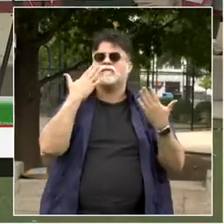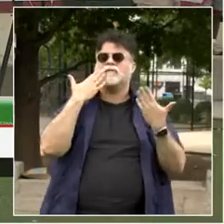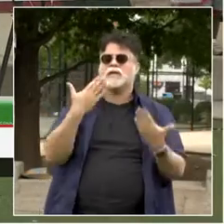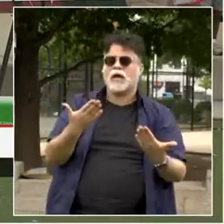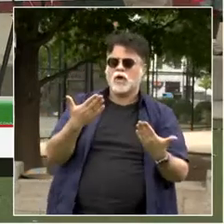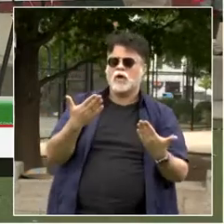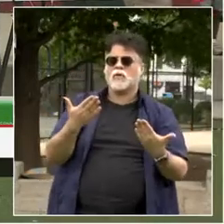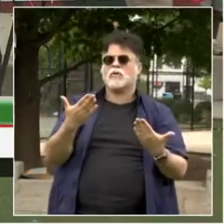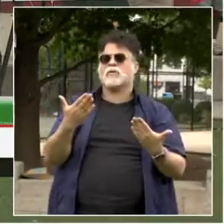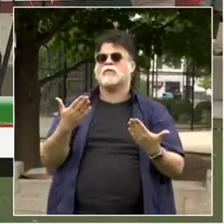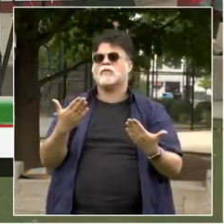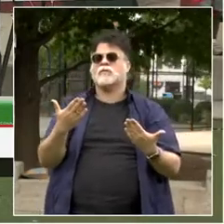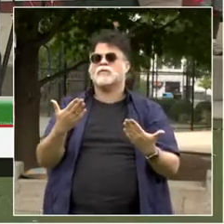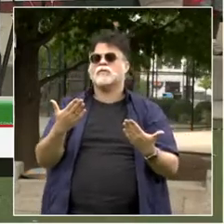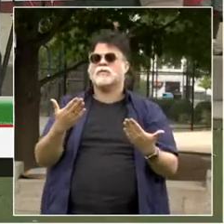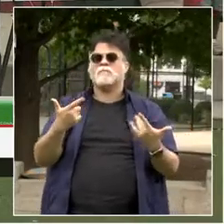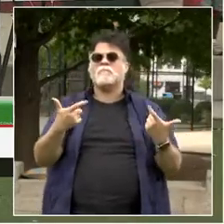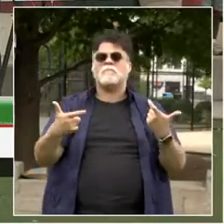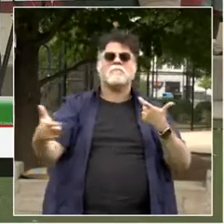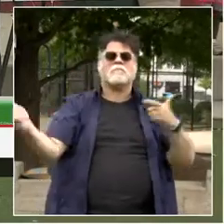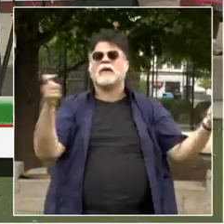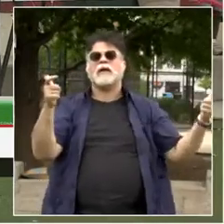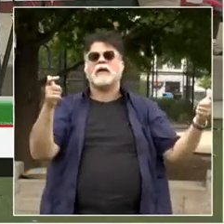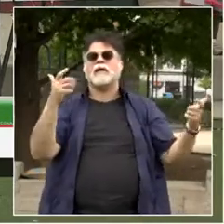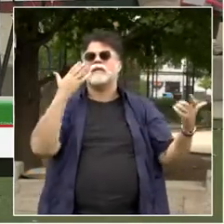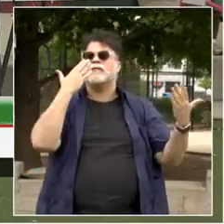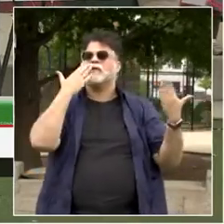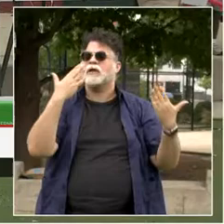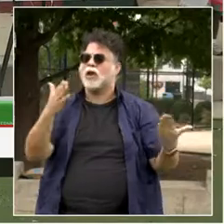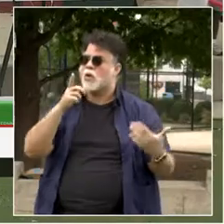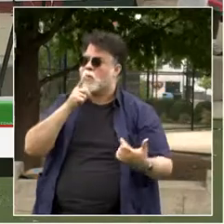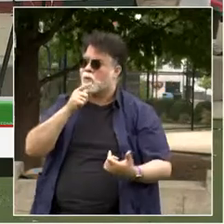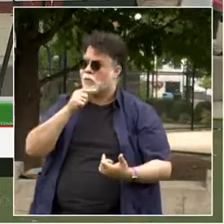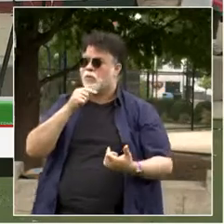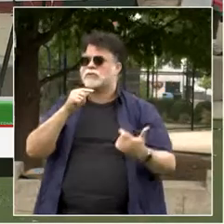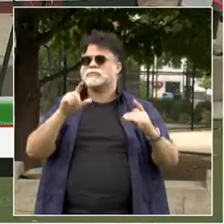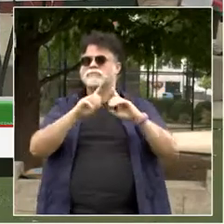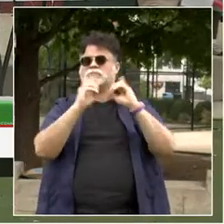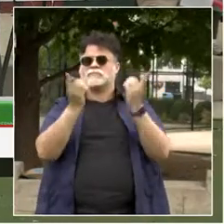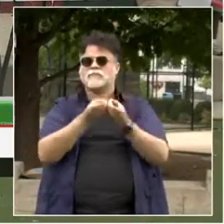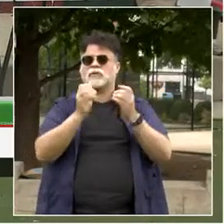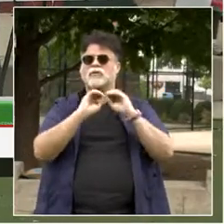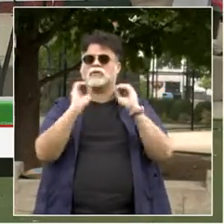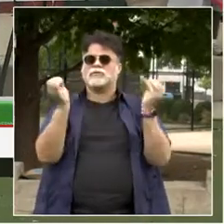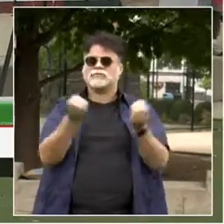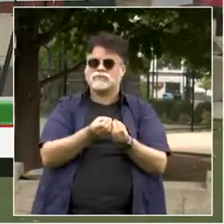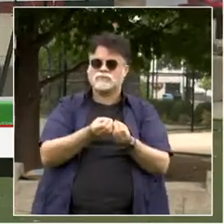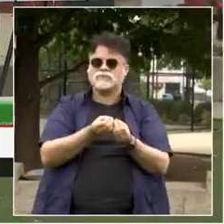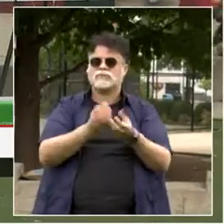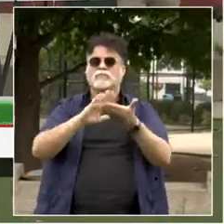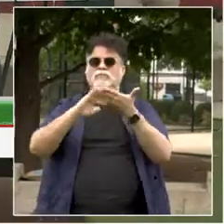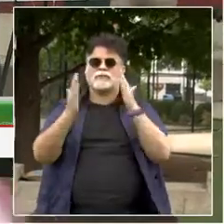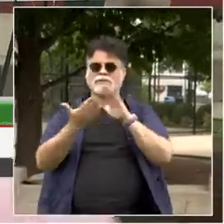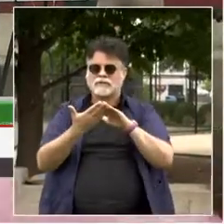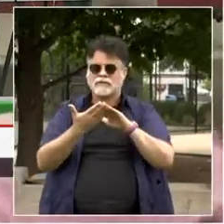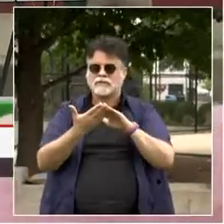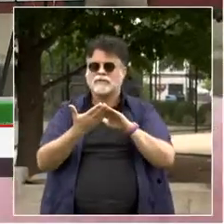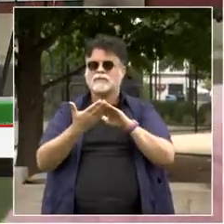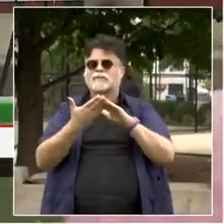big shout out to our Department of Parks and Recreation. Give them a big hand.